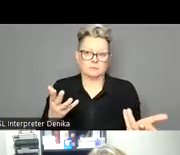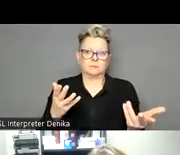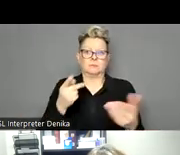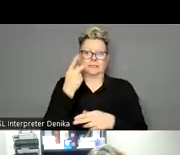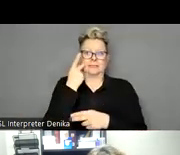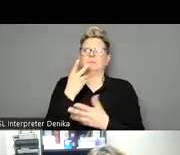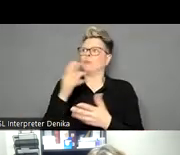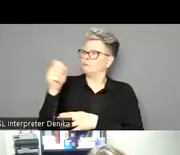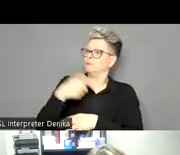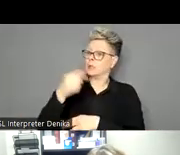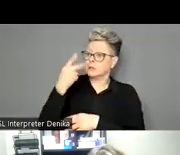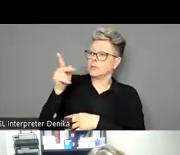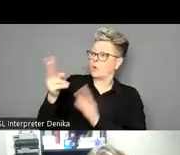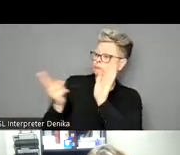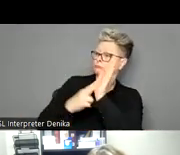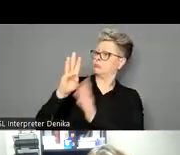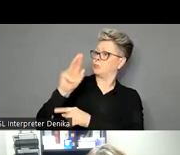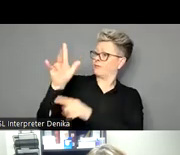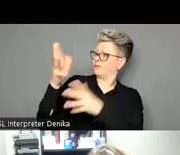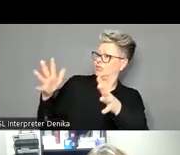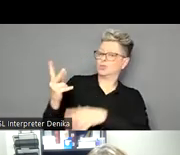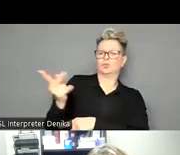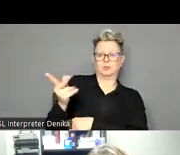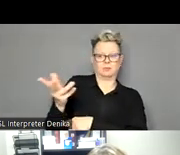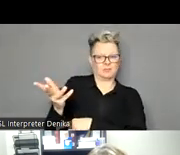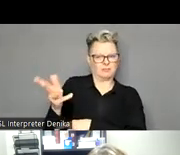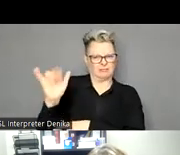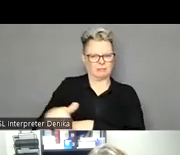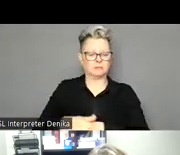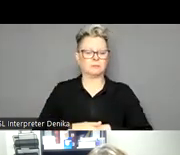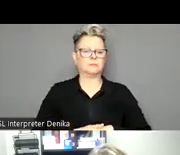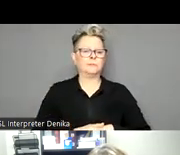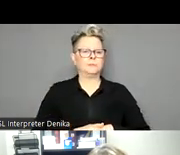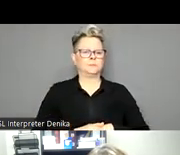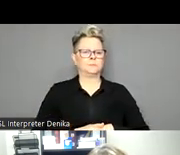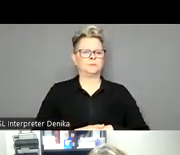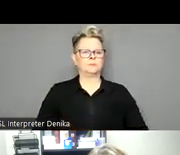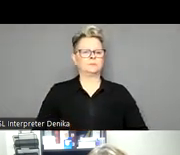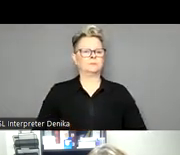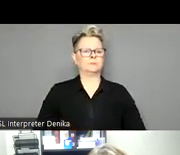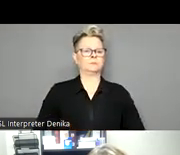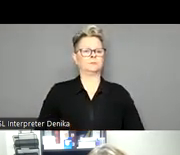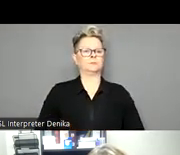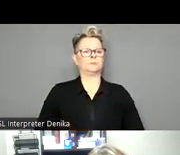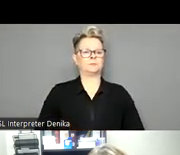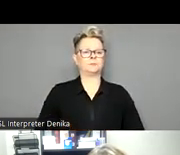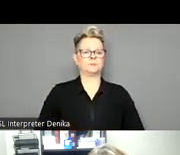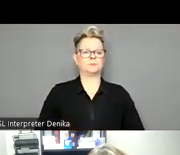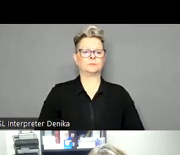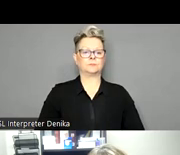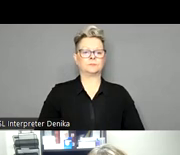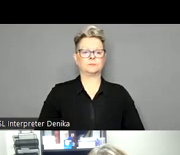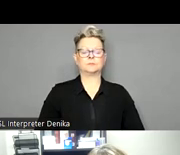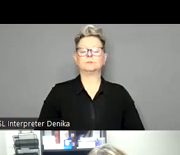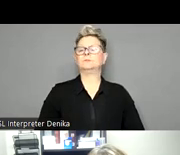brought to court, if it's being probated. So you need to be, yeah, so there a little bit of